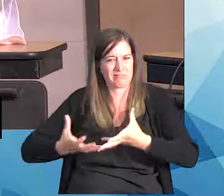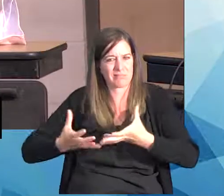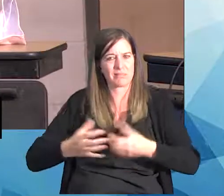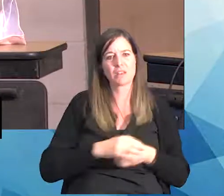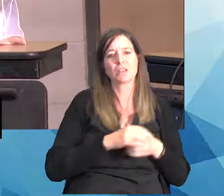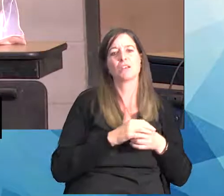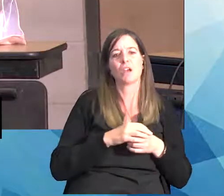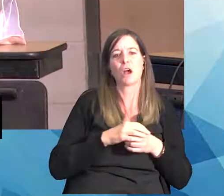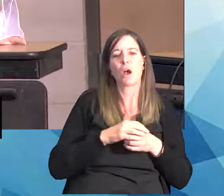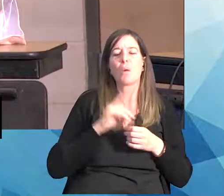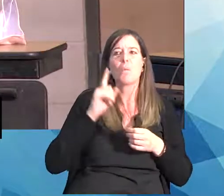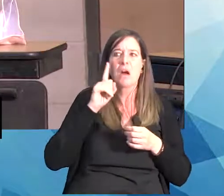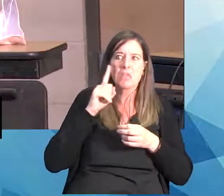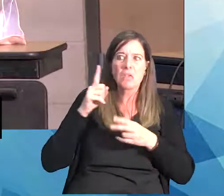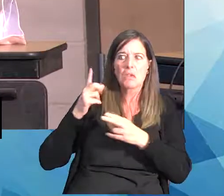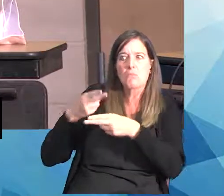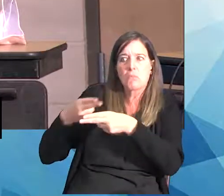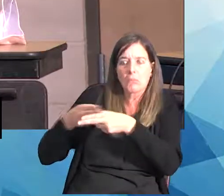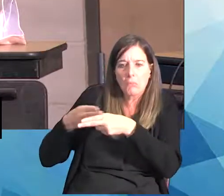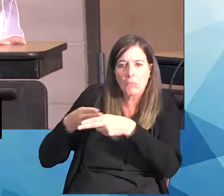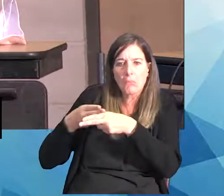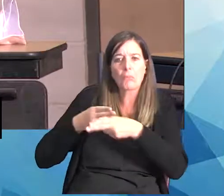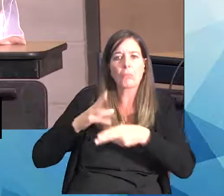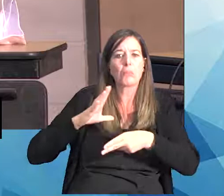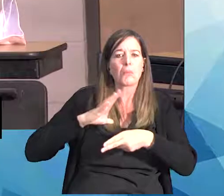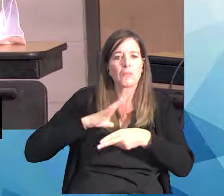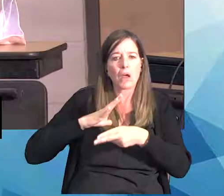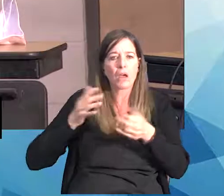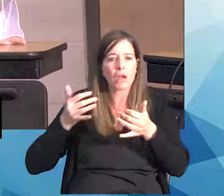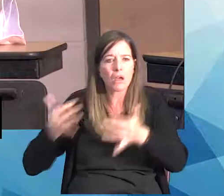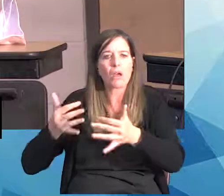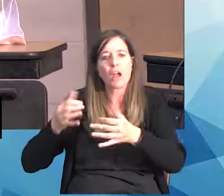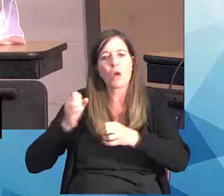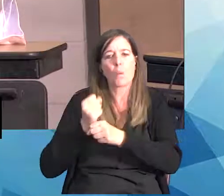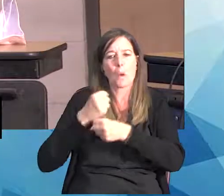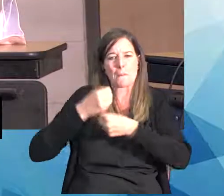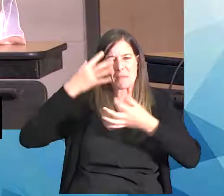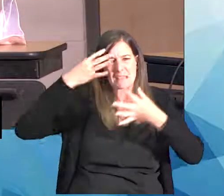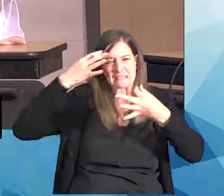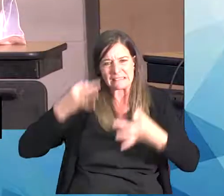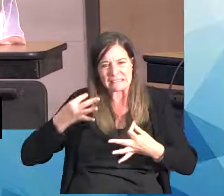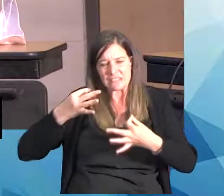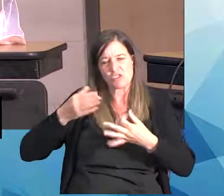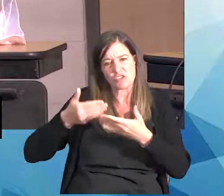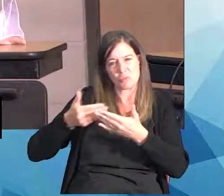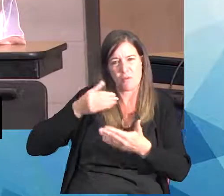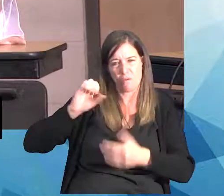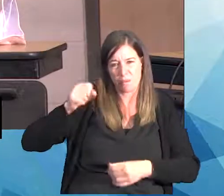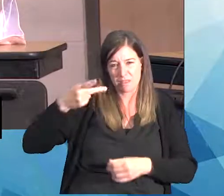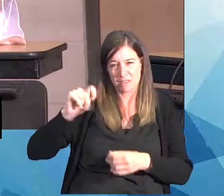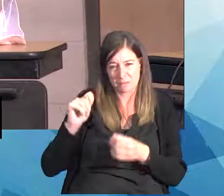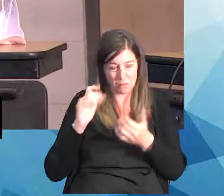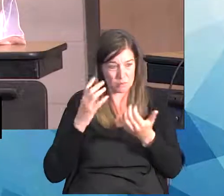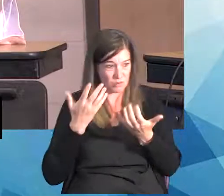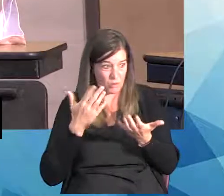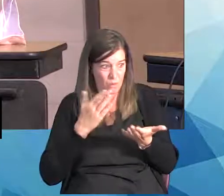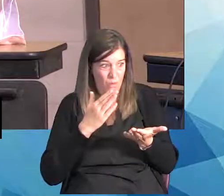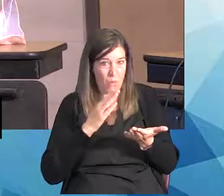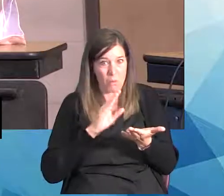decision at the earliest. So that's something for the board to consider. Do we want to extend another few